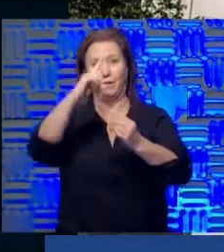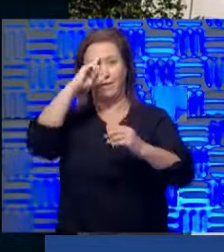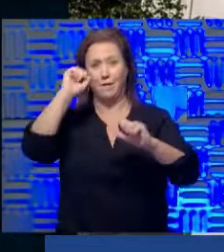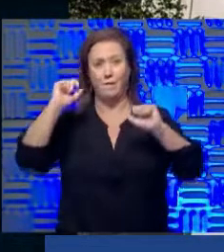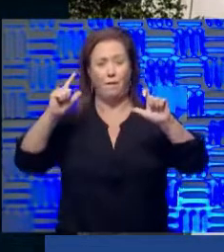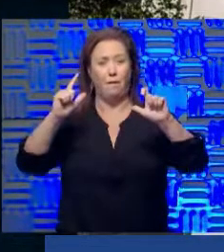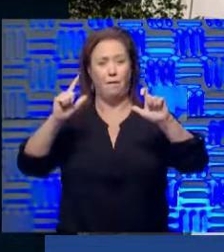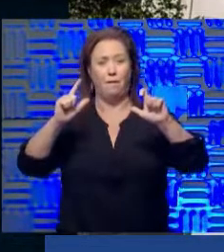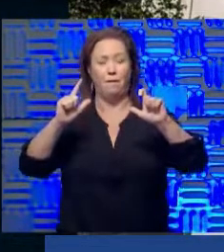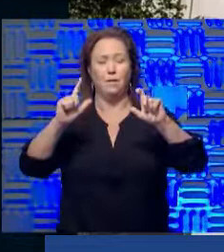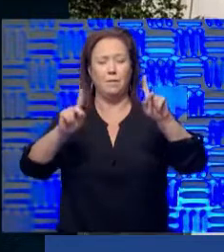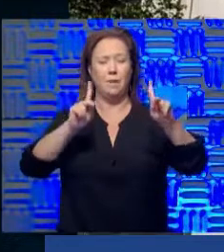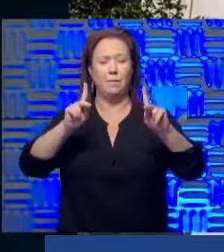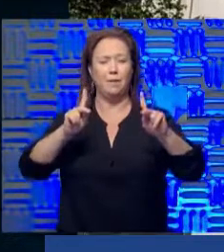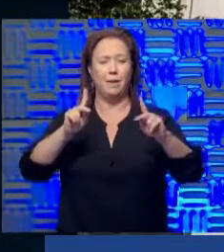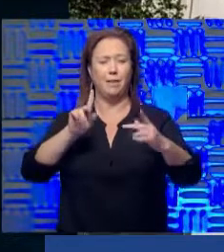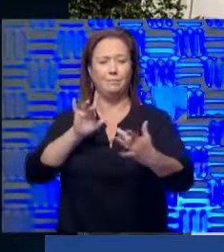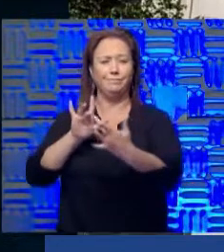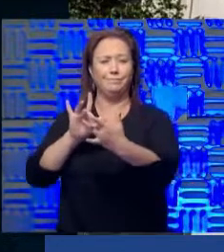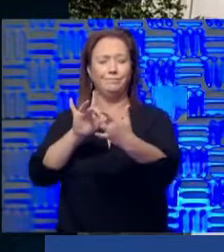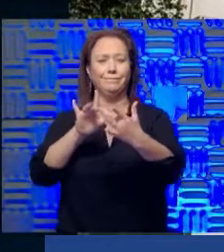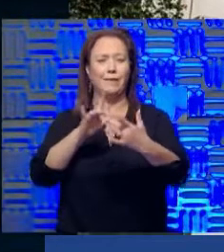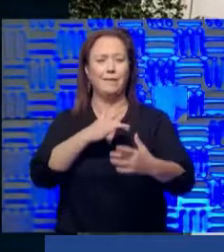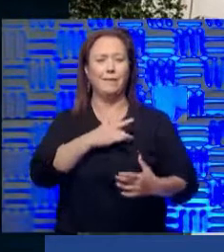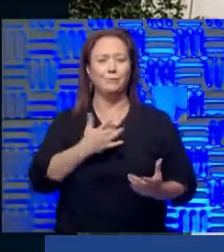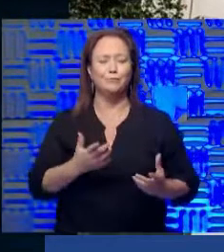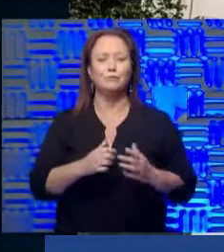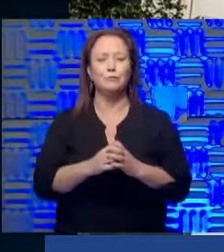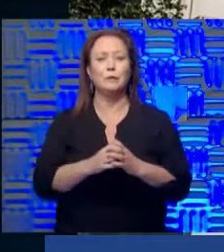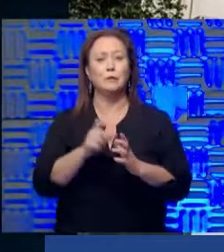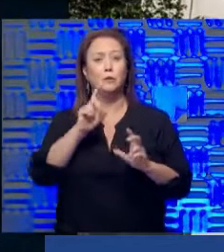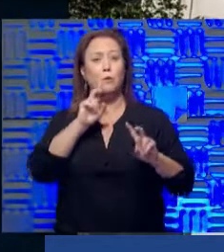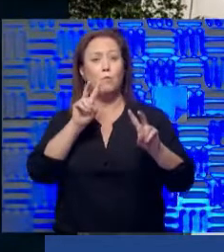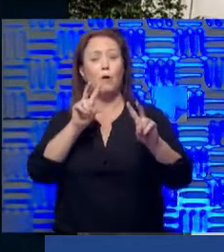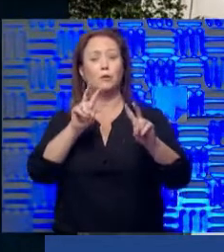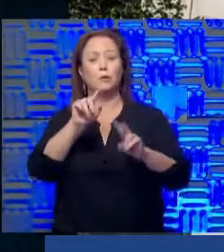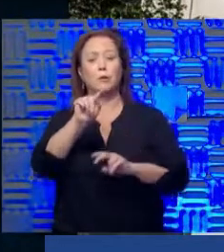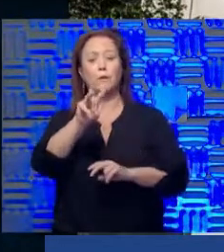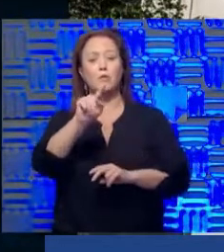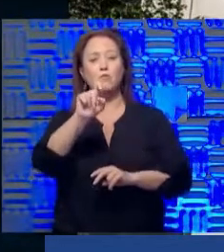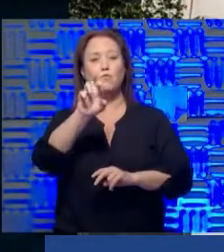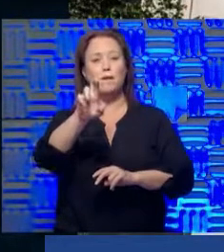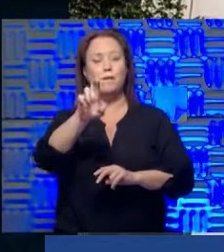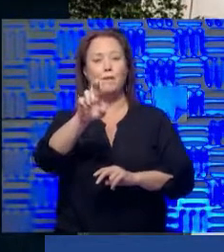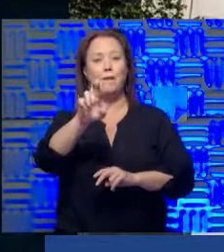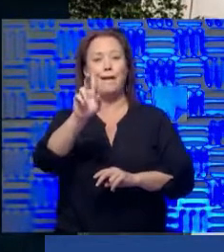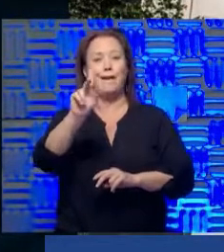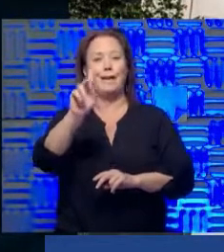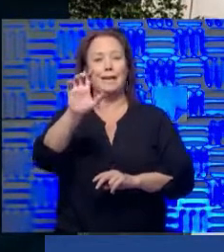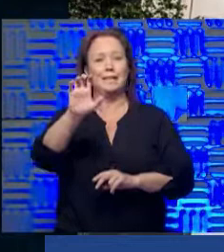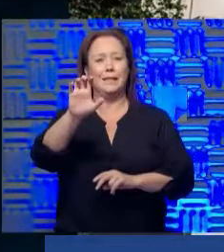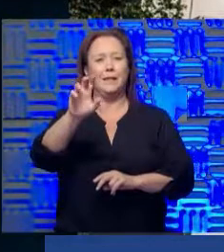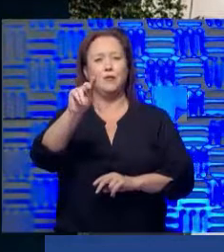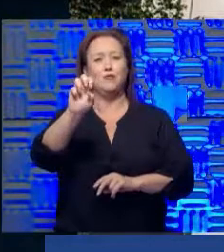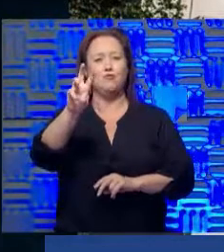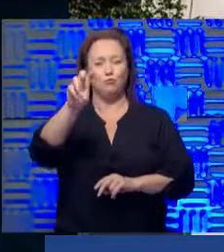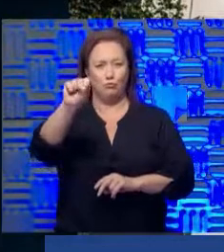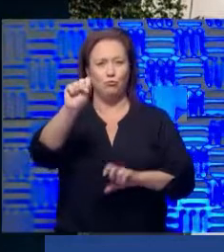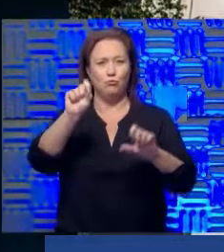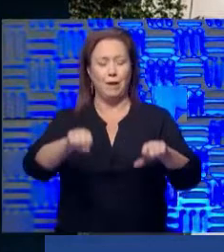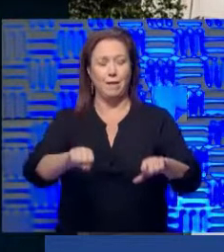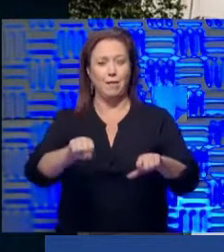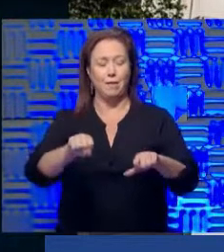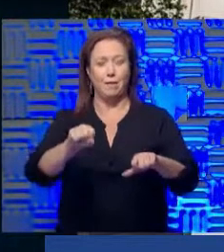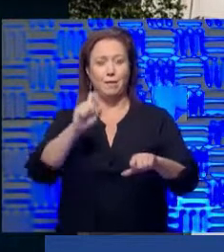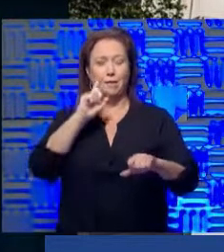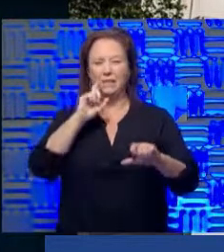they've reached out to. So you can watch that live if you'd like. Twitter at KU Hospital News and Media. The feed on this will be